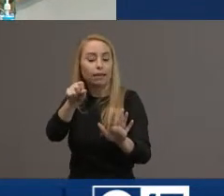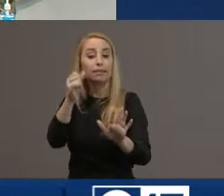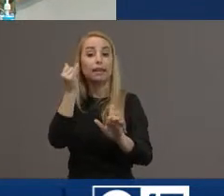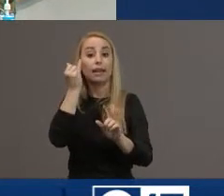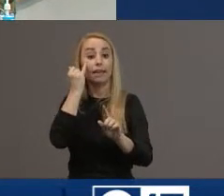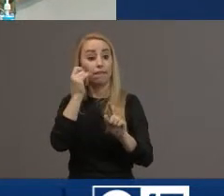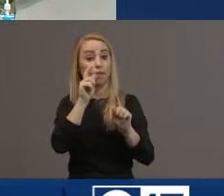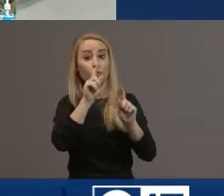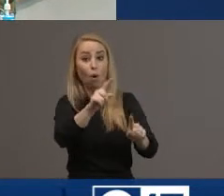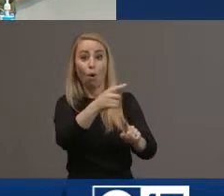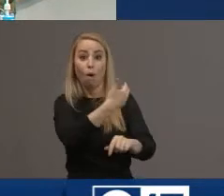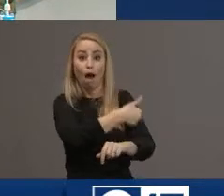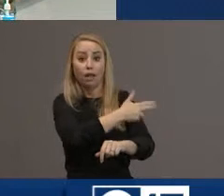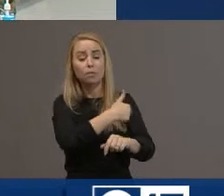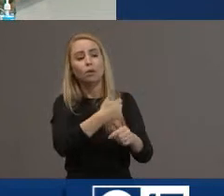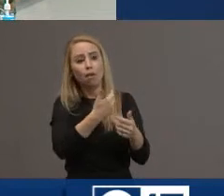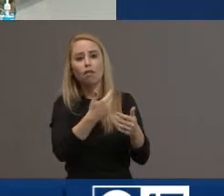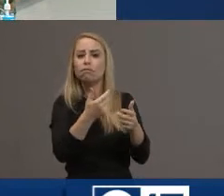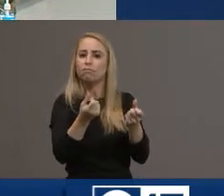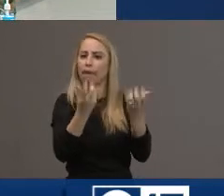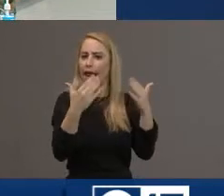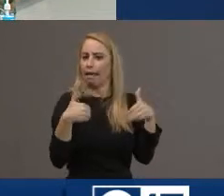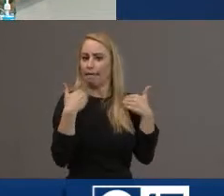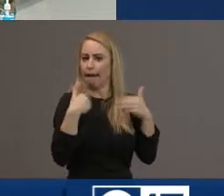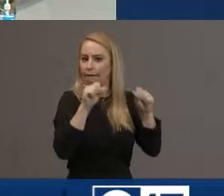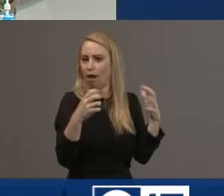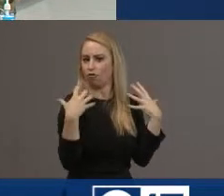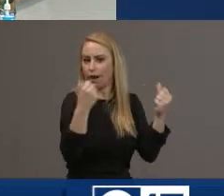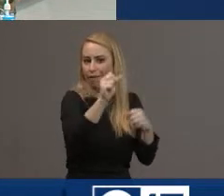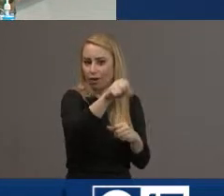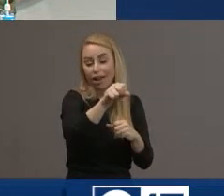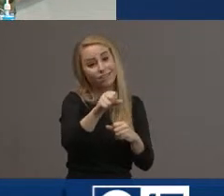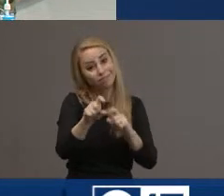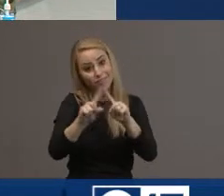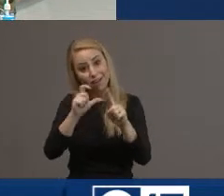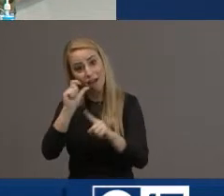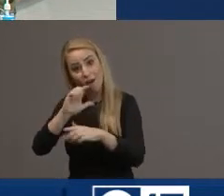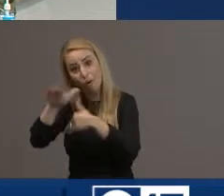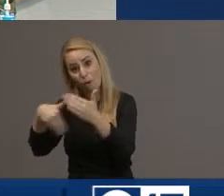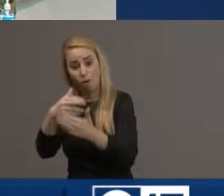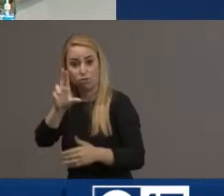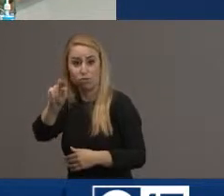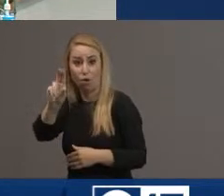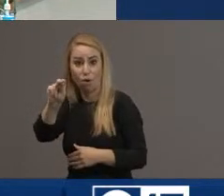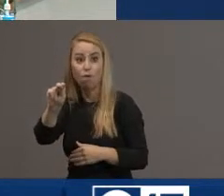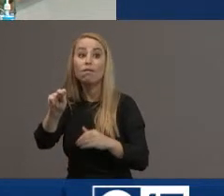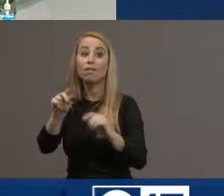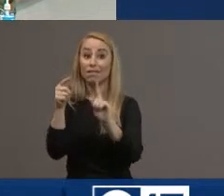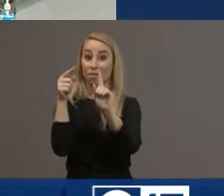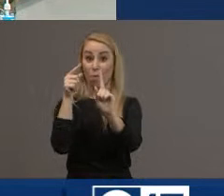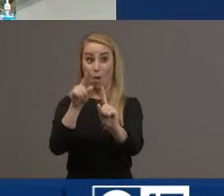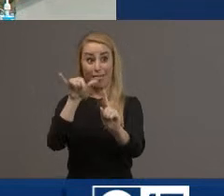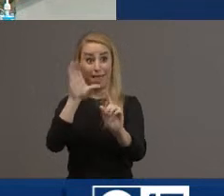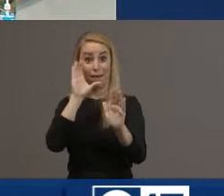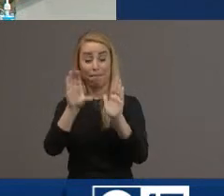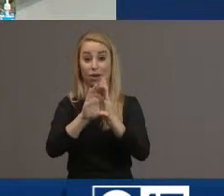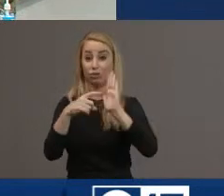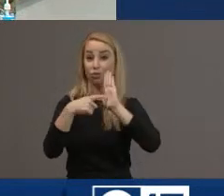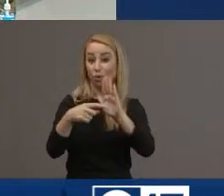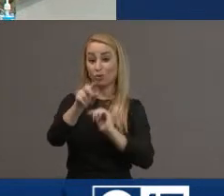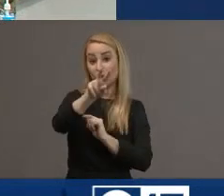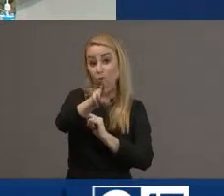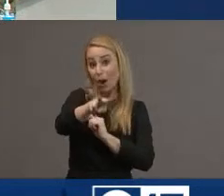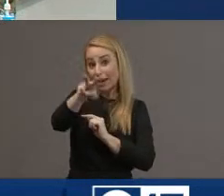know that's not true for everyone. But look at 22% of 20 to 44-year-olds